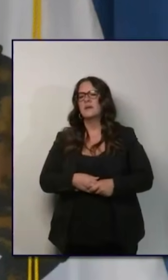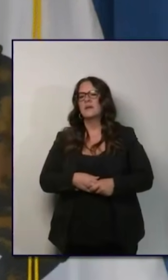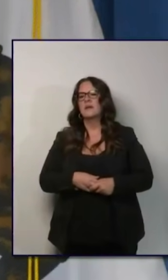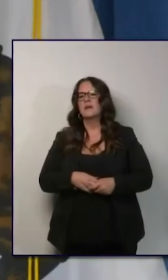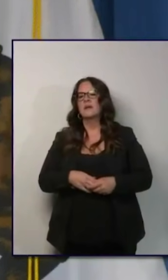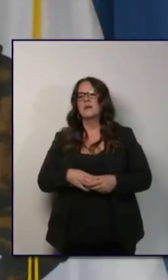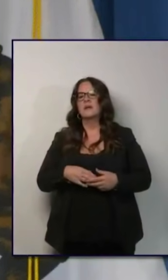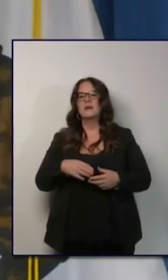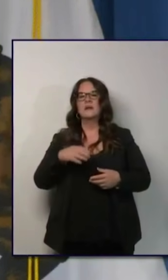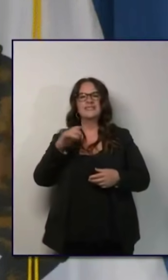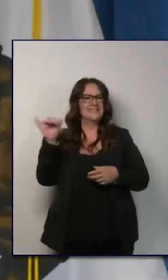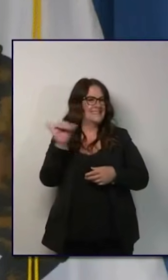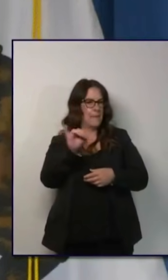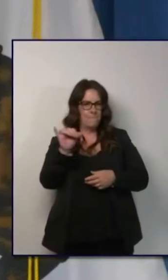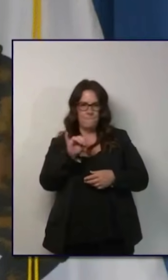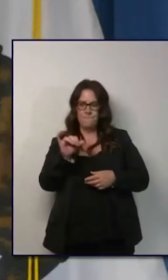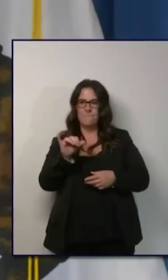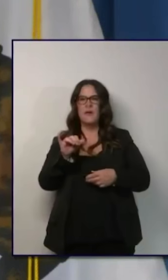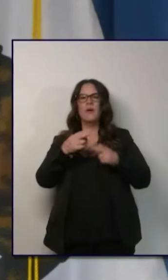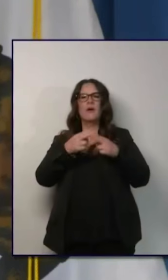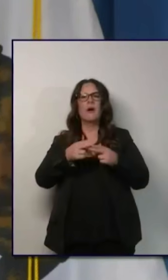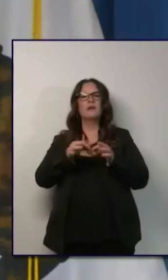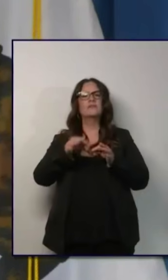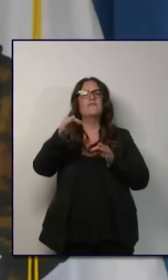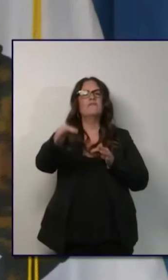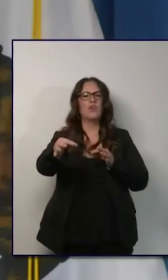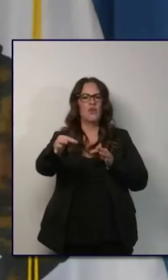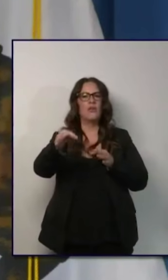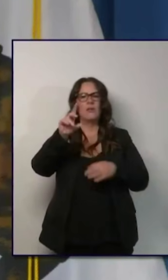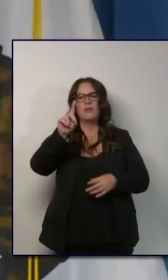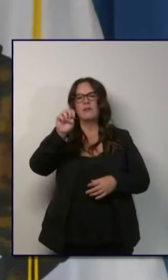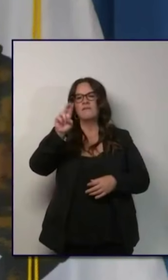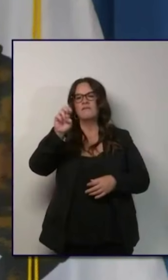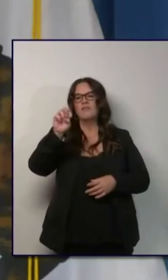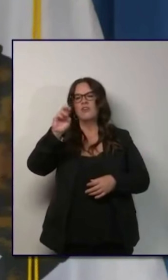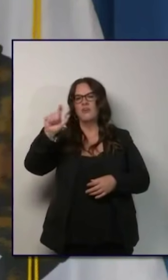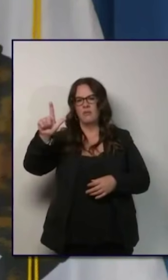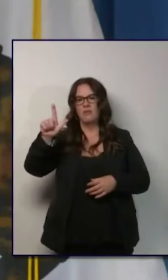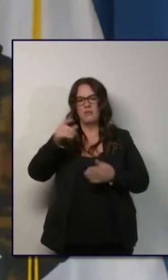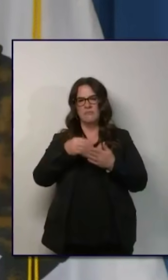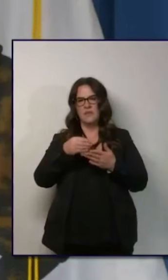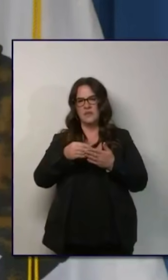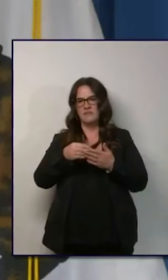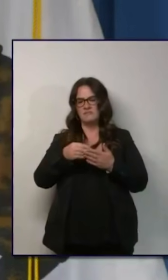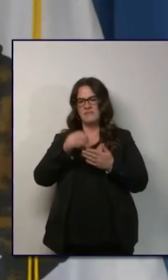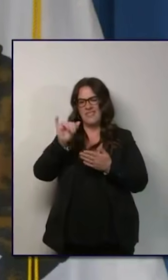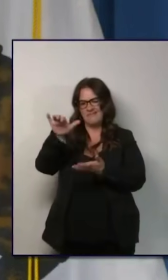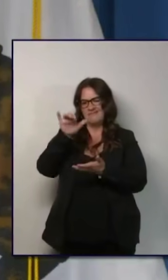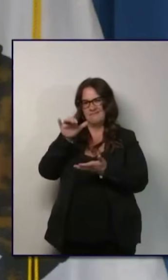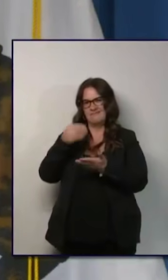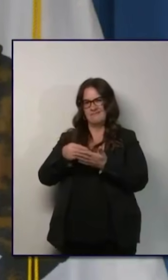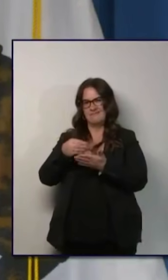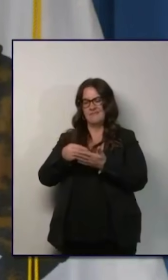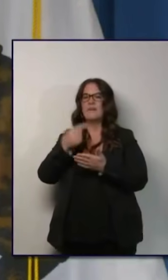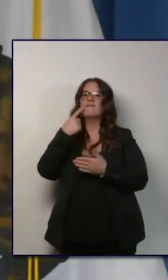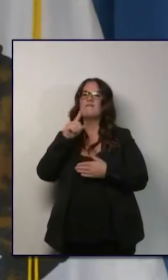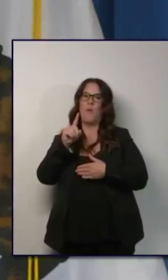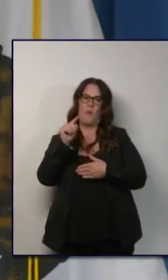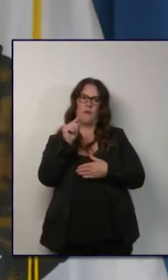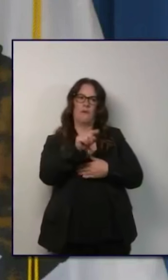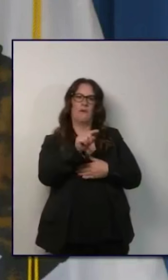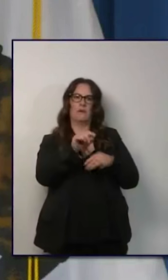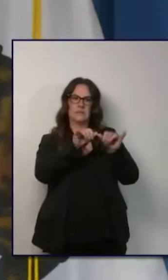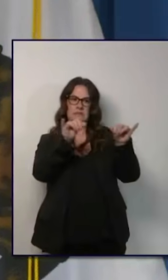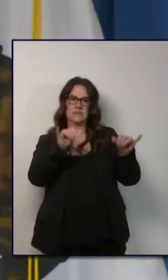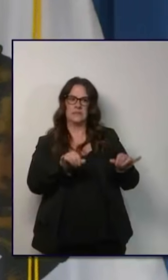in this category, which we believe can help obviate some of the stress related to this system. There are